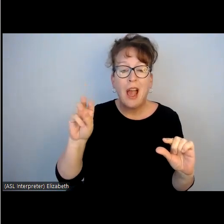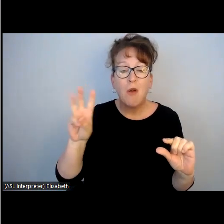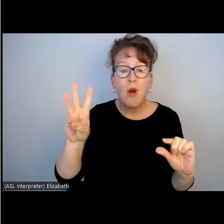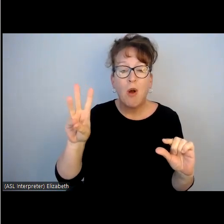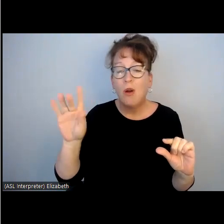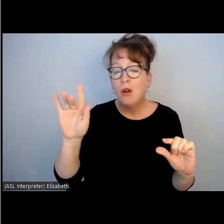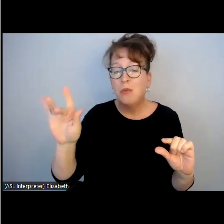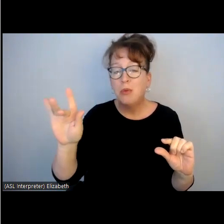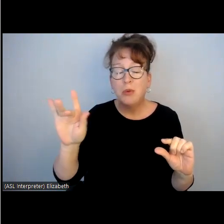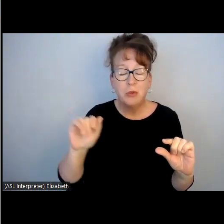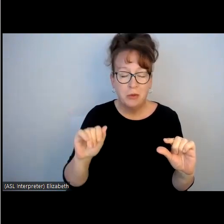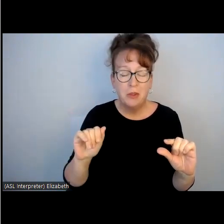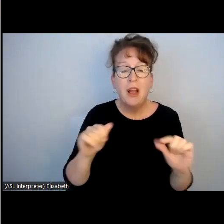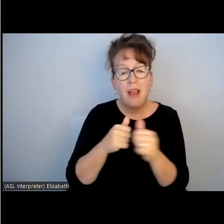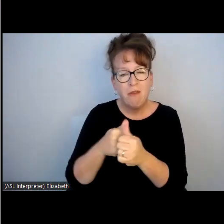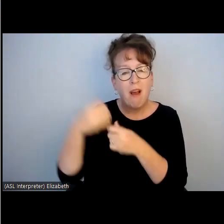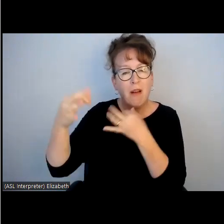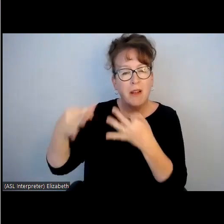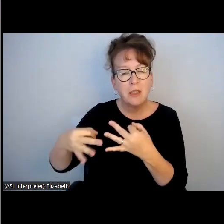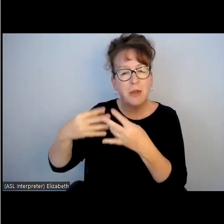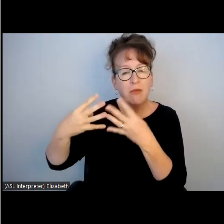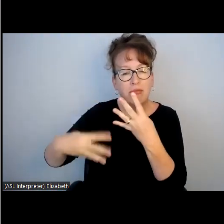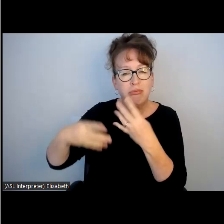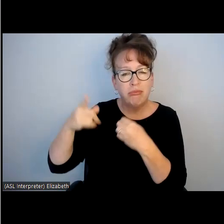to Phone Audio, and follow the directions provided.